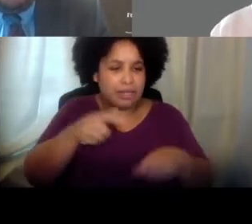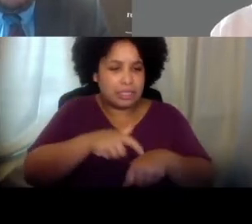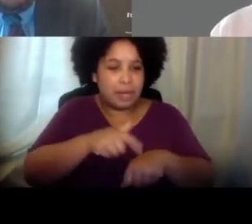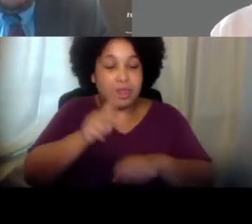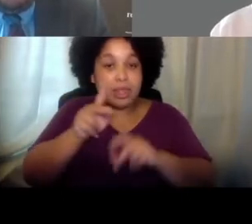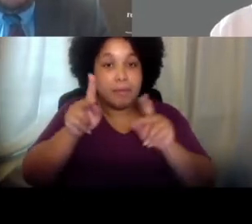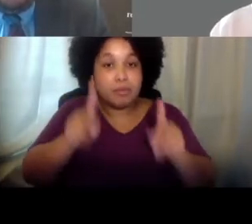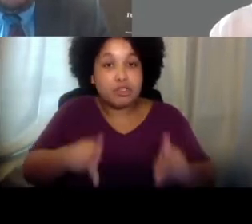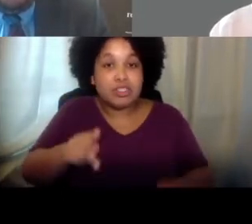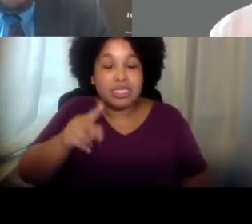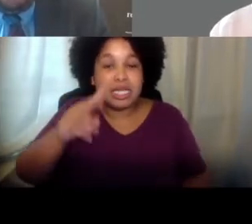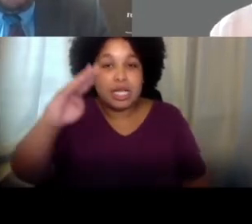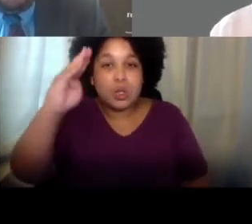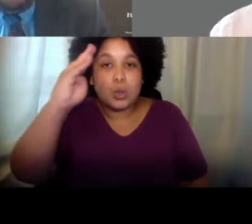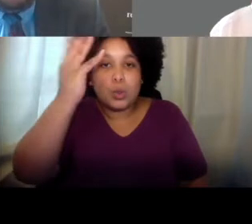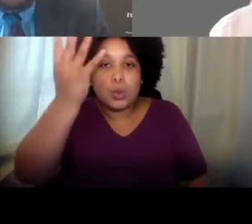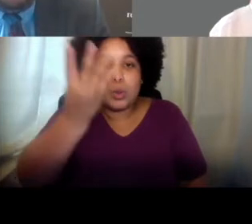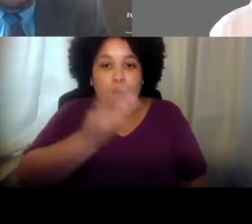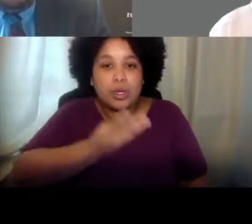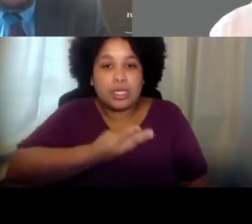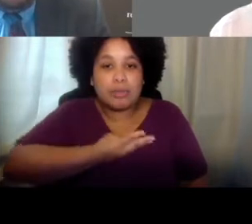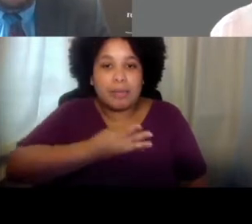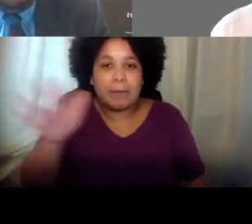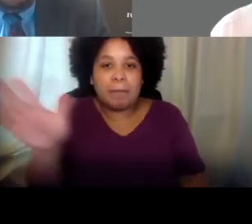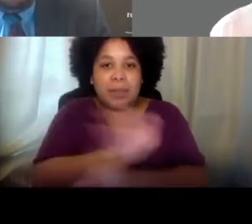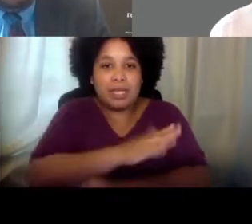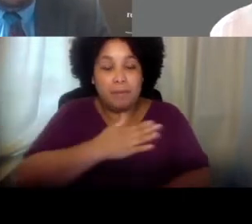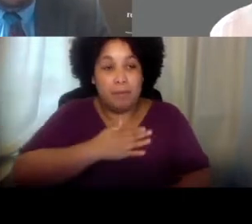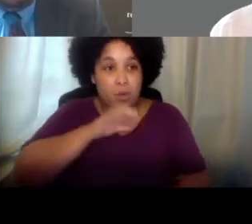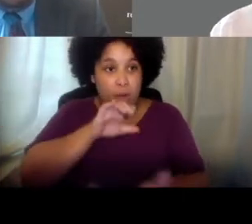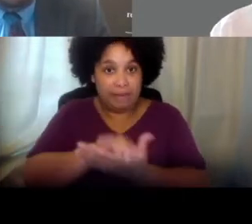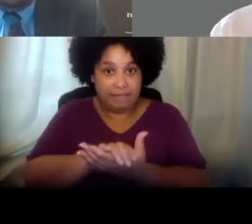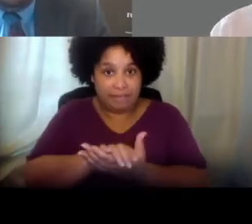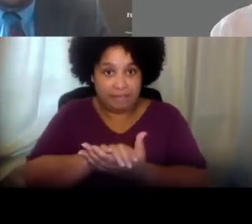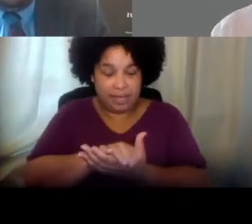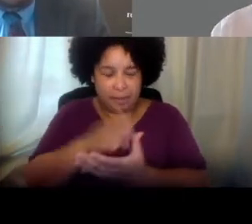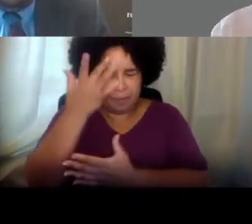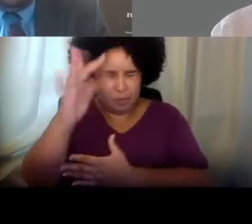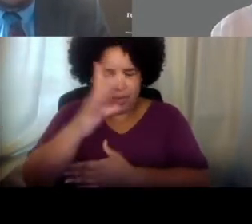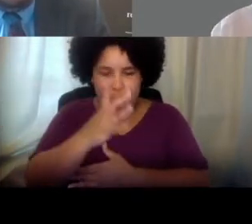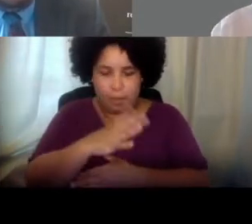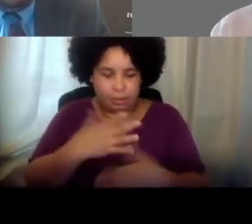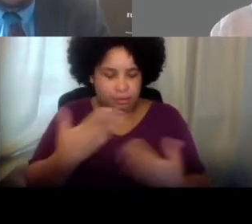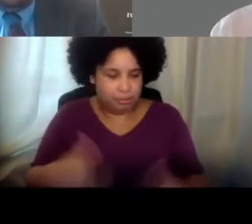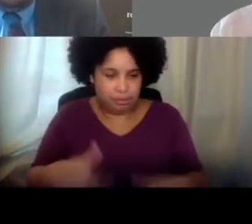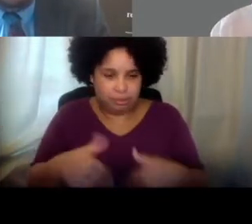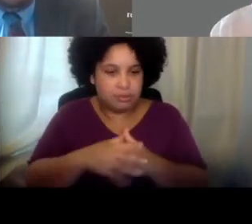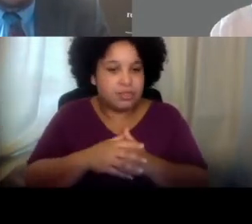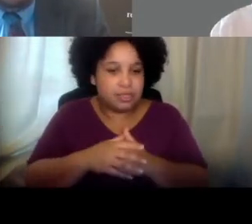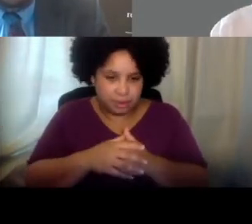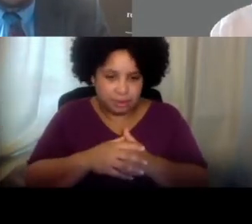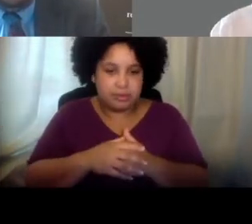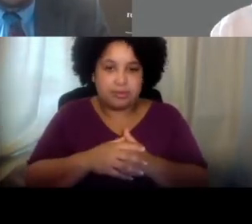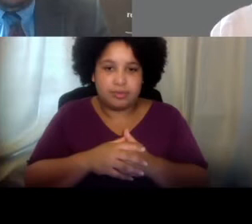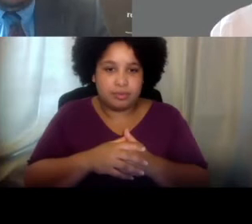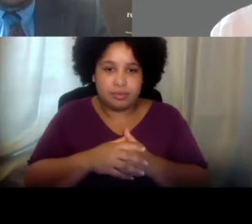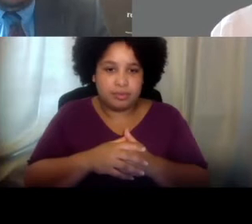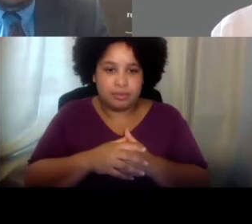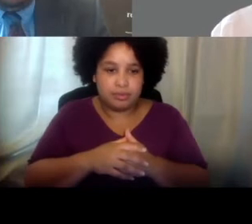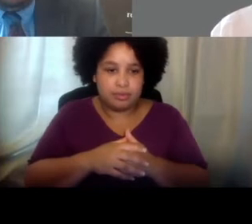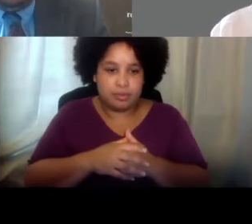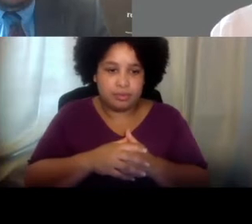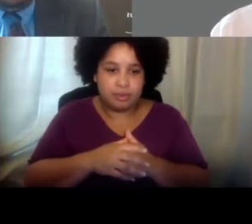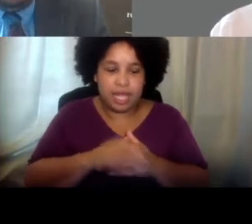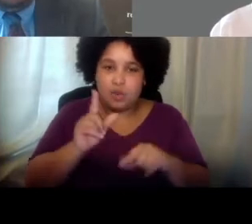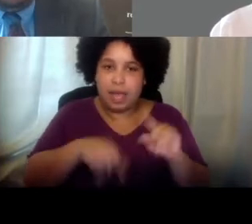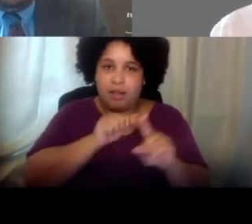completely ignored me. And my wife, as brilliant as she is, and you can't pass a trick